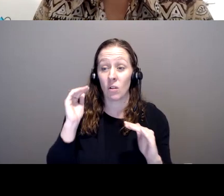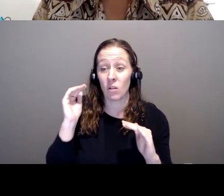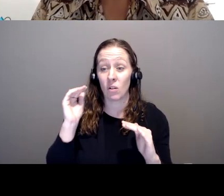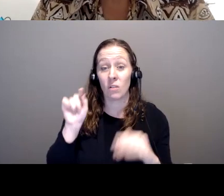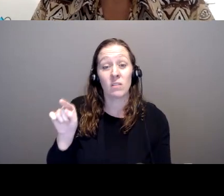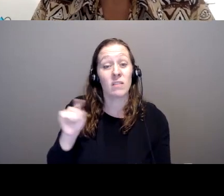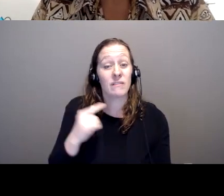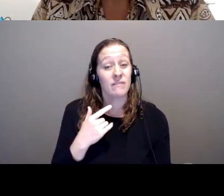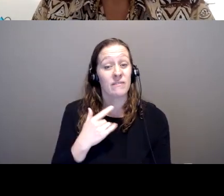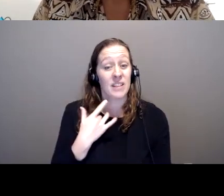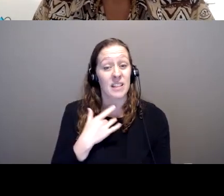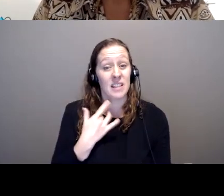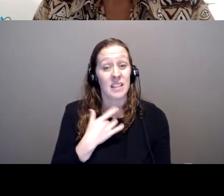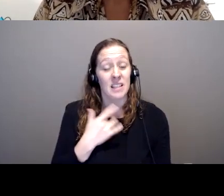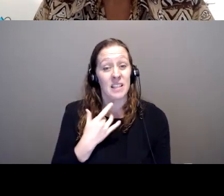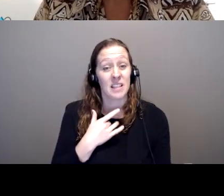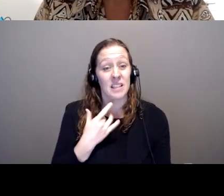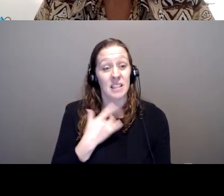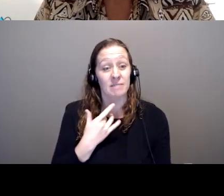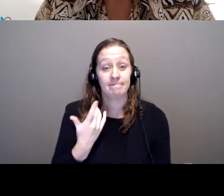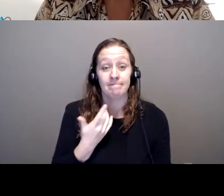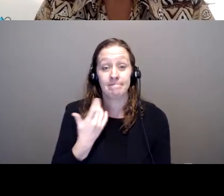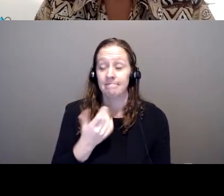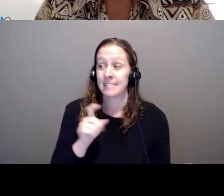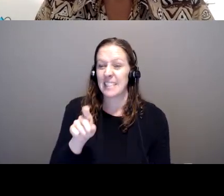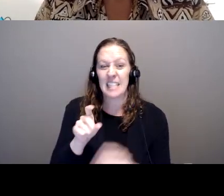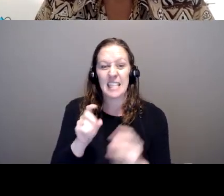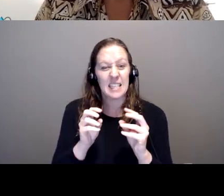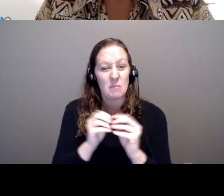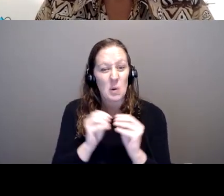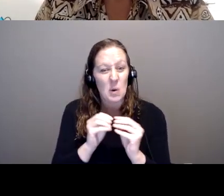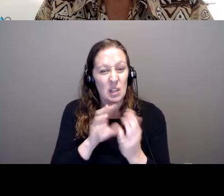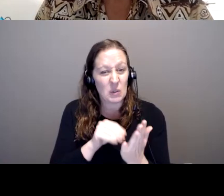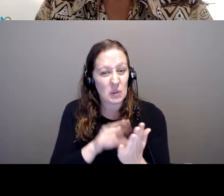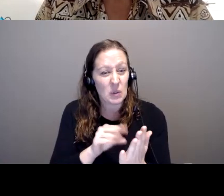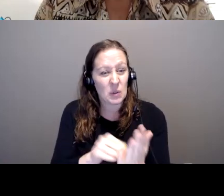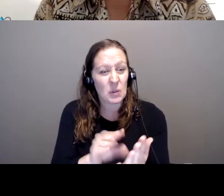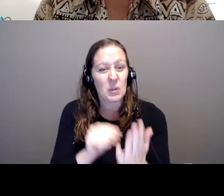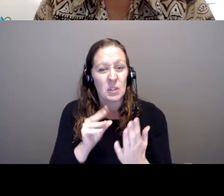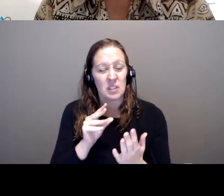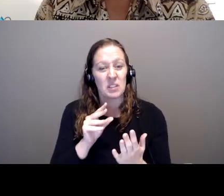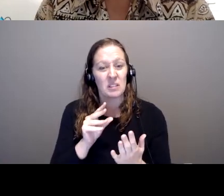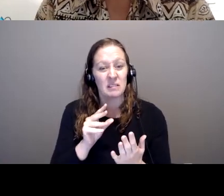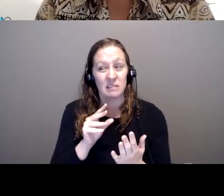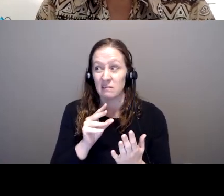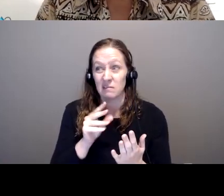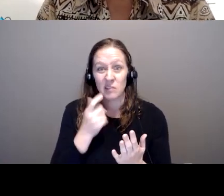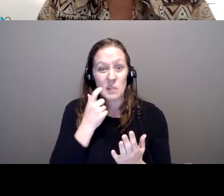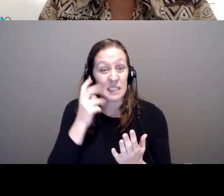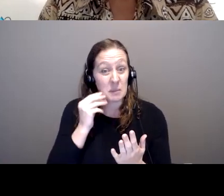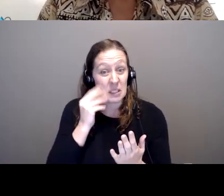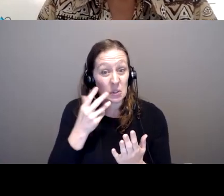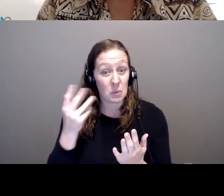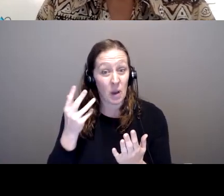that they need some further understanding of what they have gone through before they